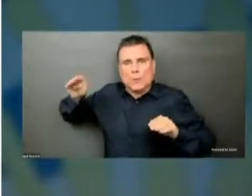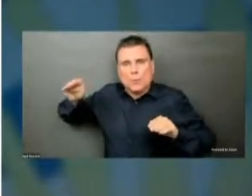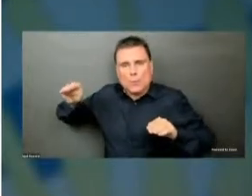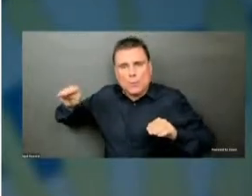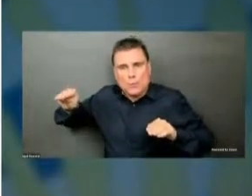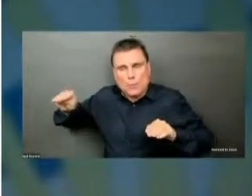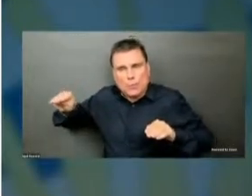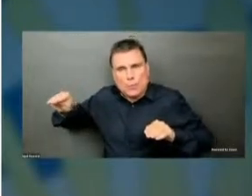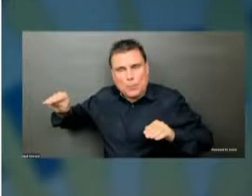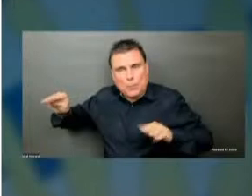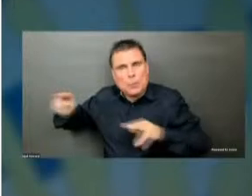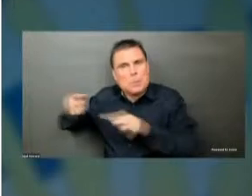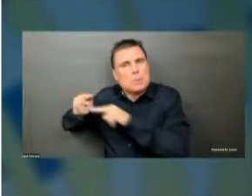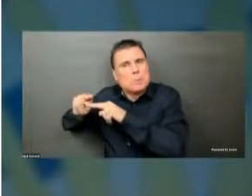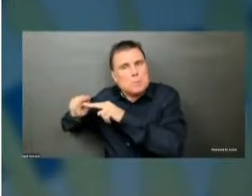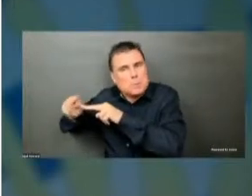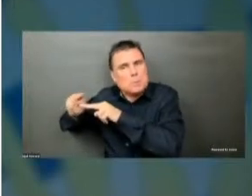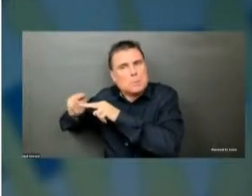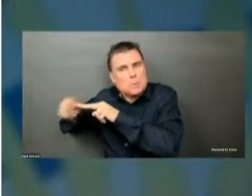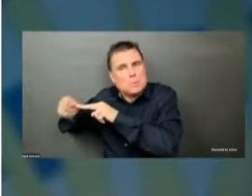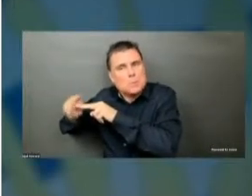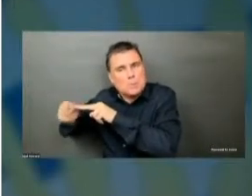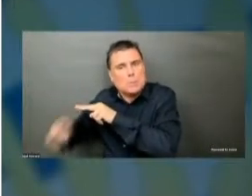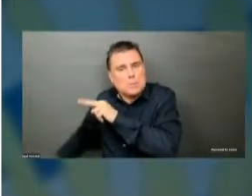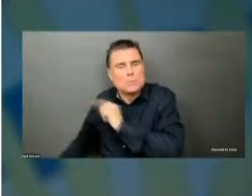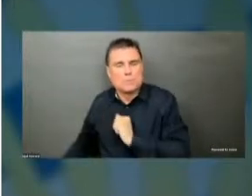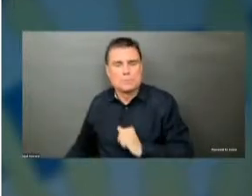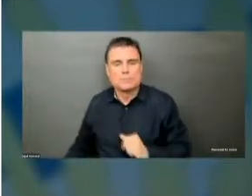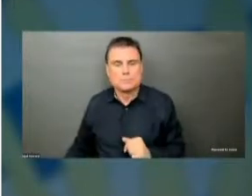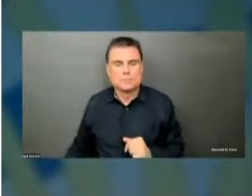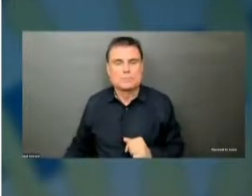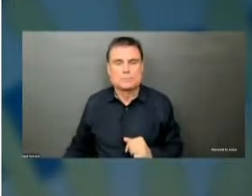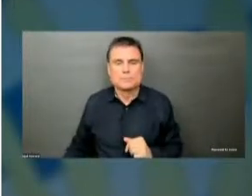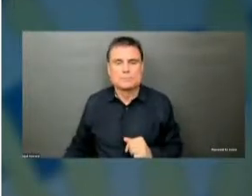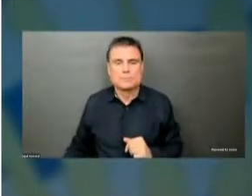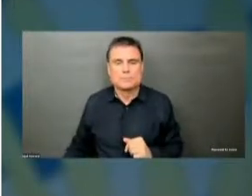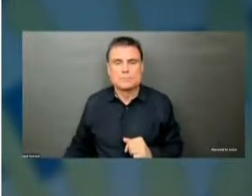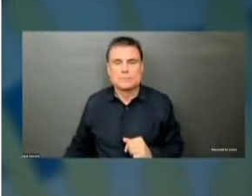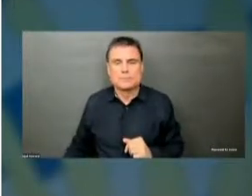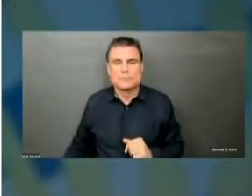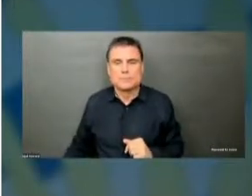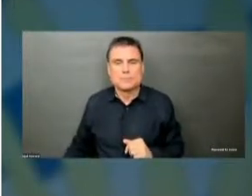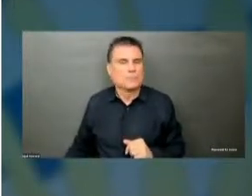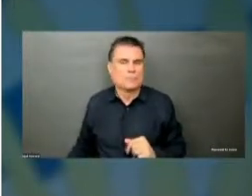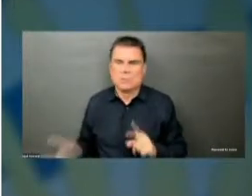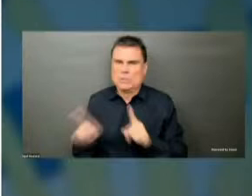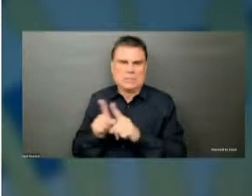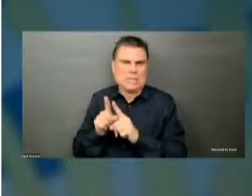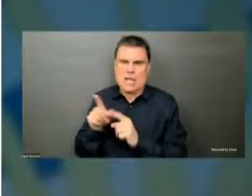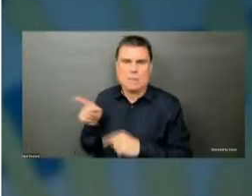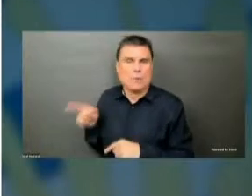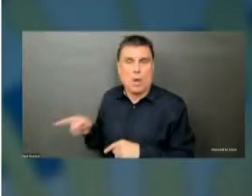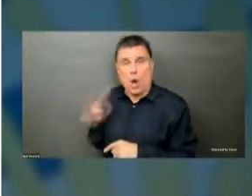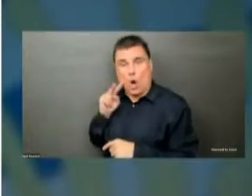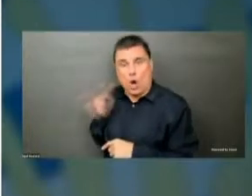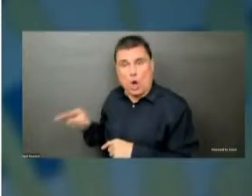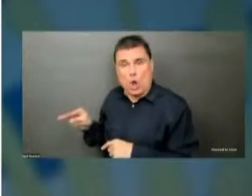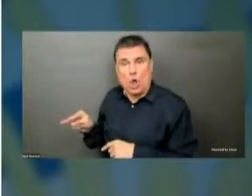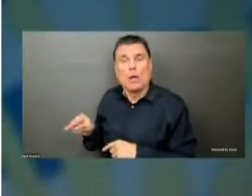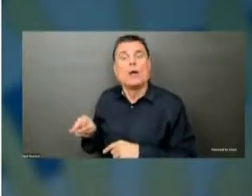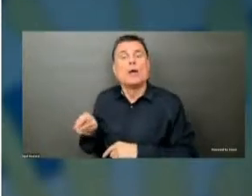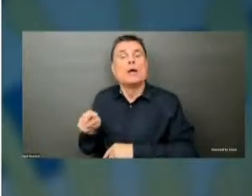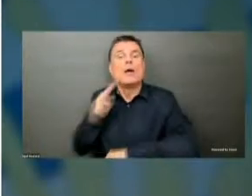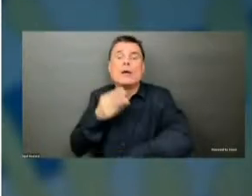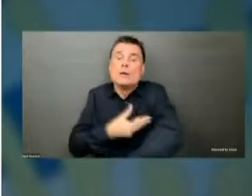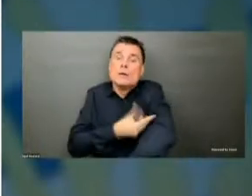the date of the lab test or report, and it goes back only to the summer, but it shows the progress